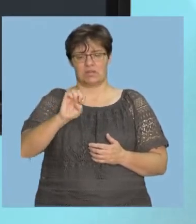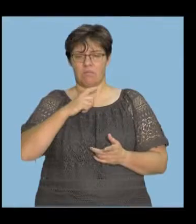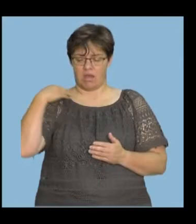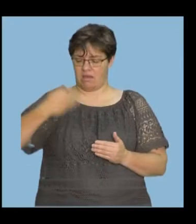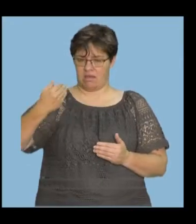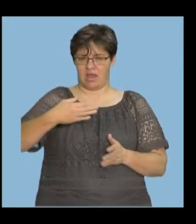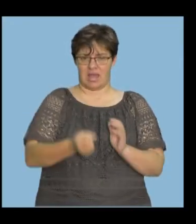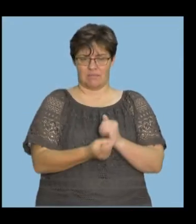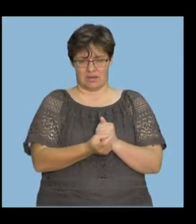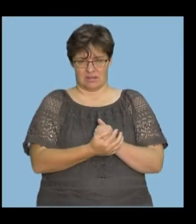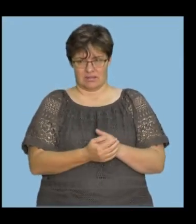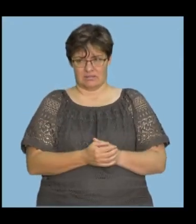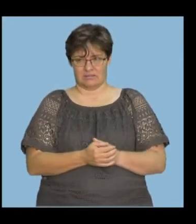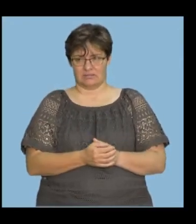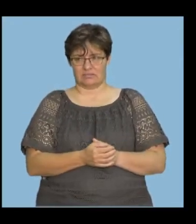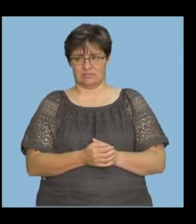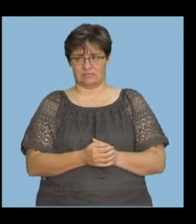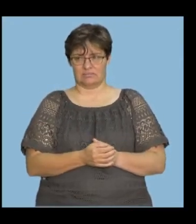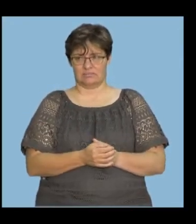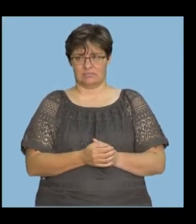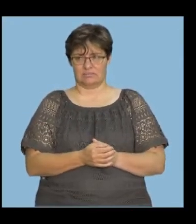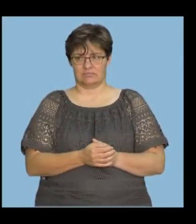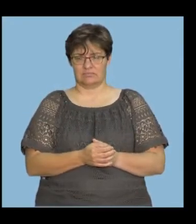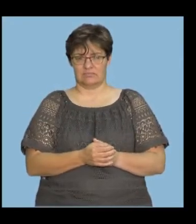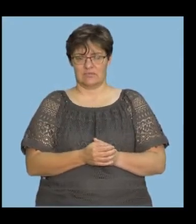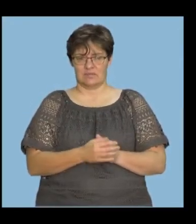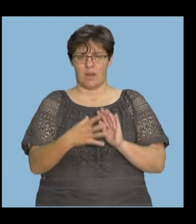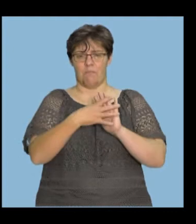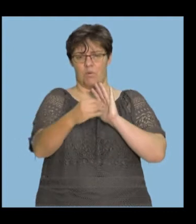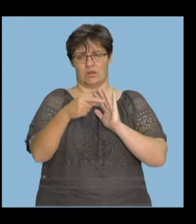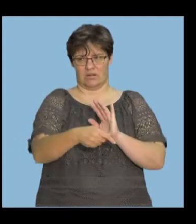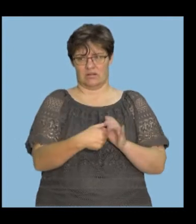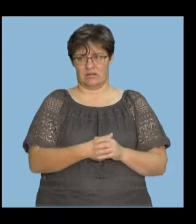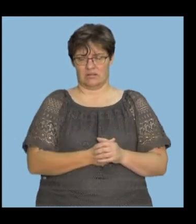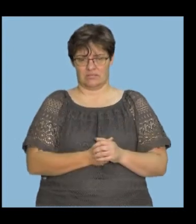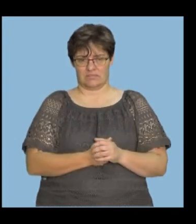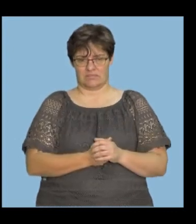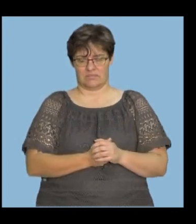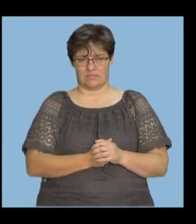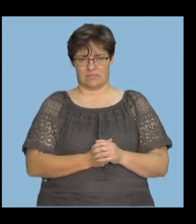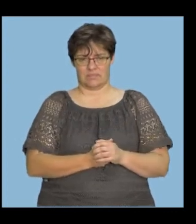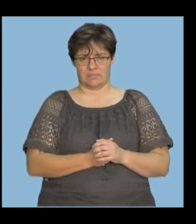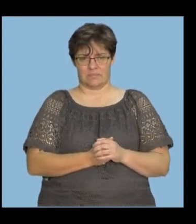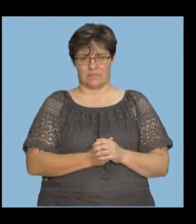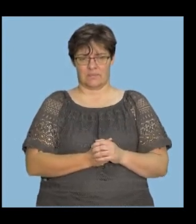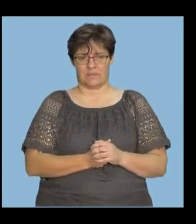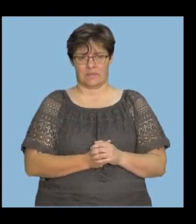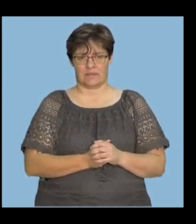So that will be the modal class. This will be our modal class.